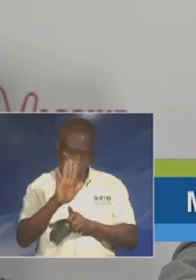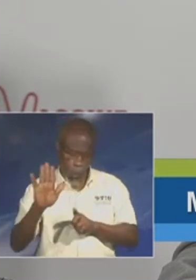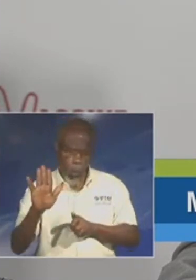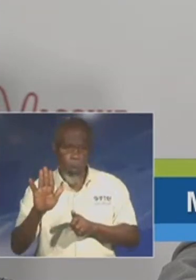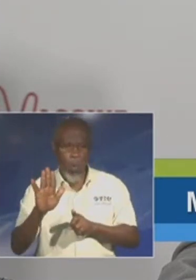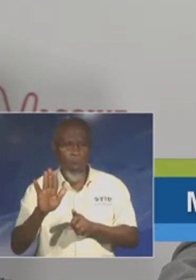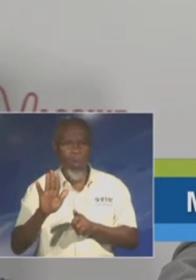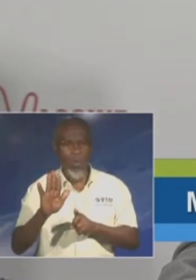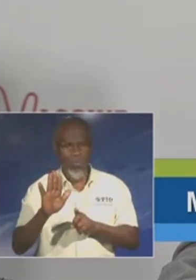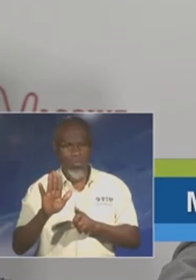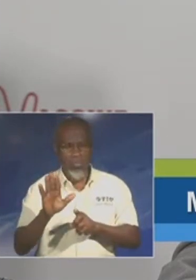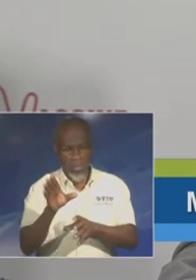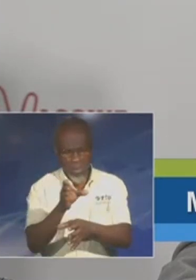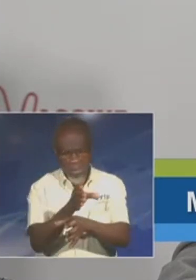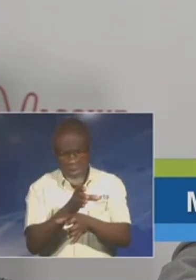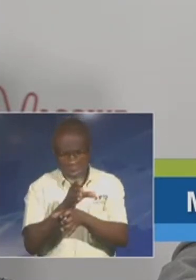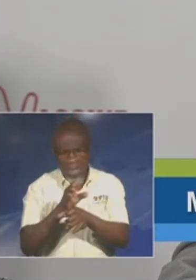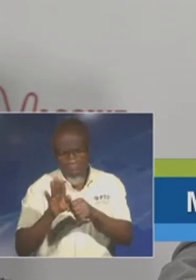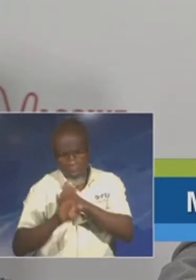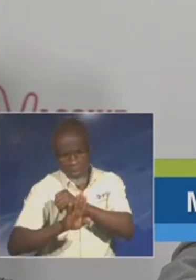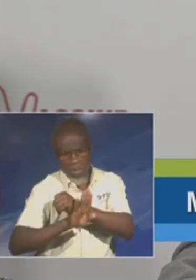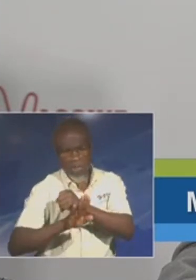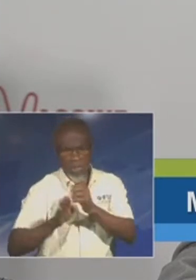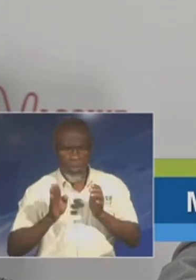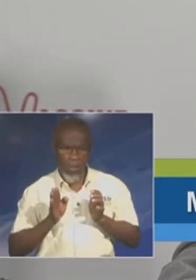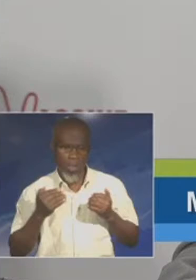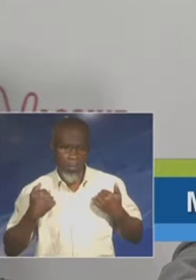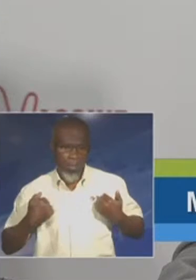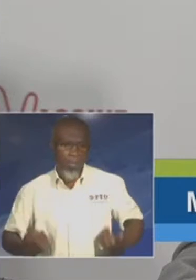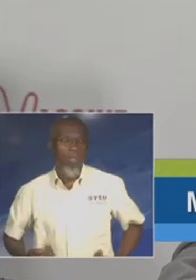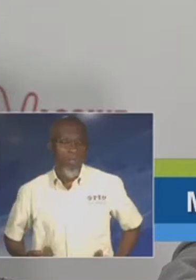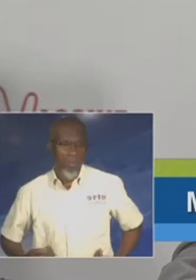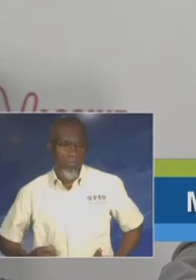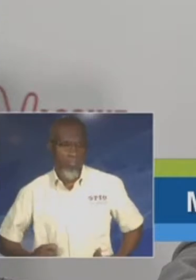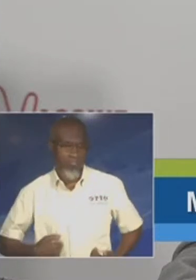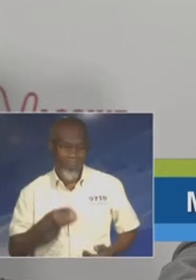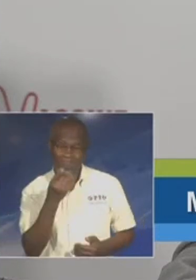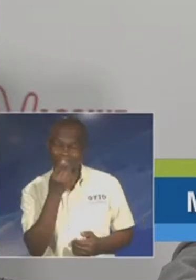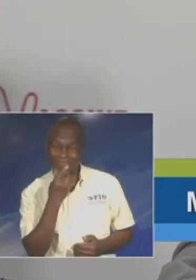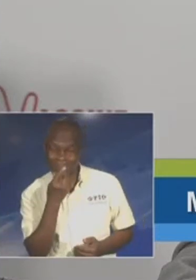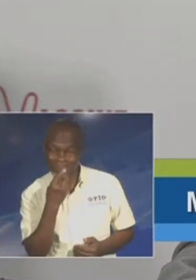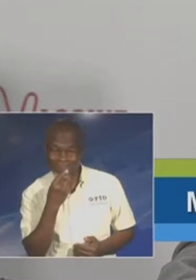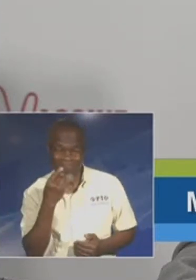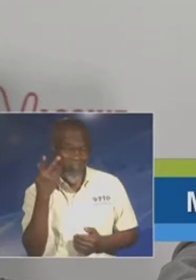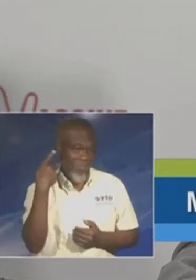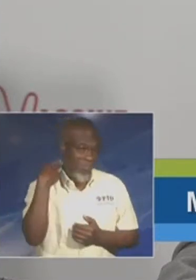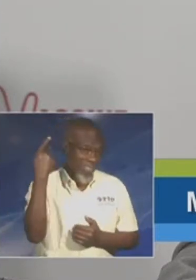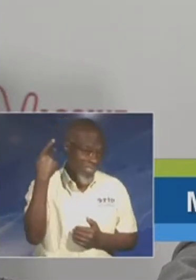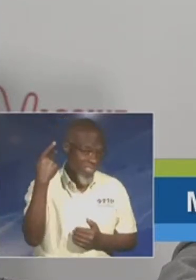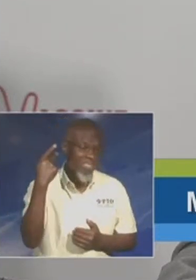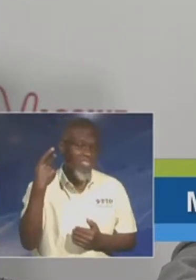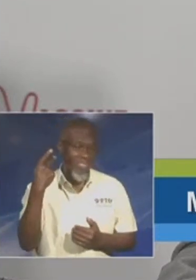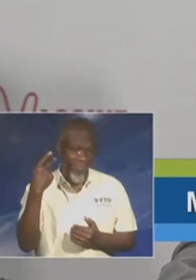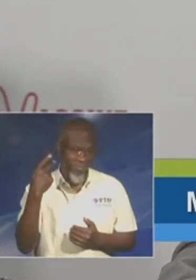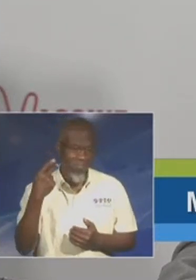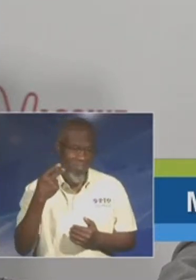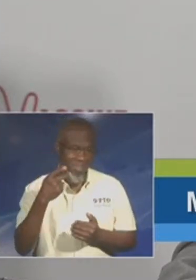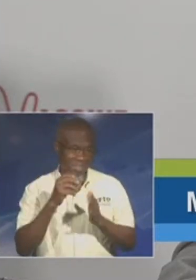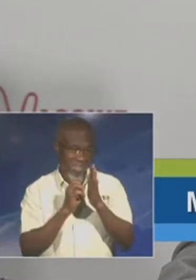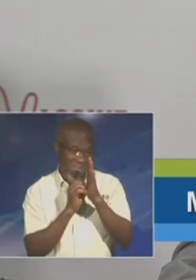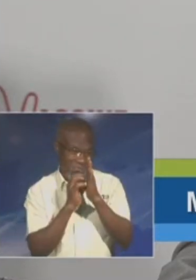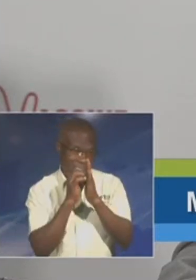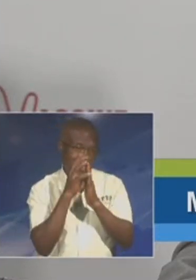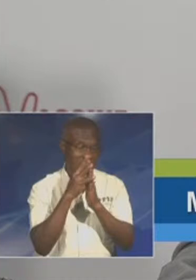like diabetes, hypertension, obesity, certain